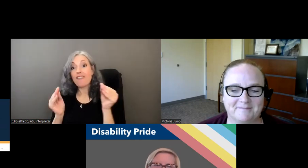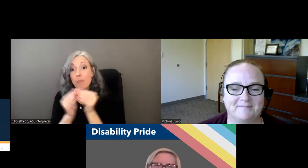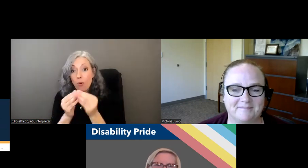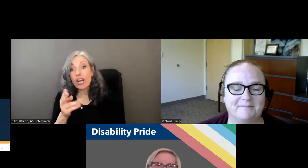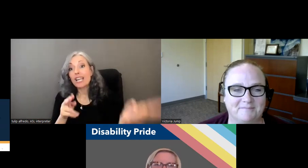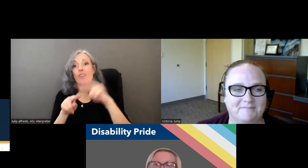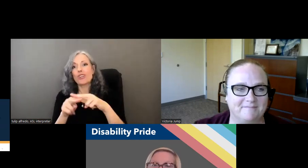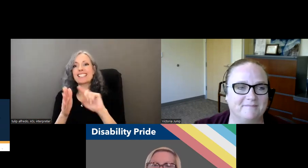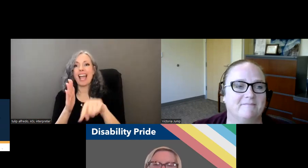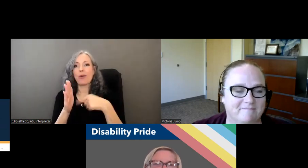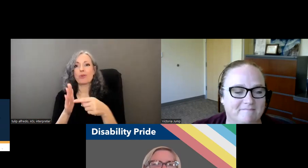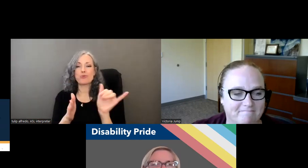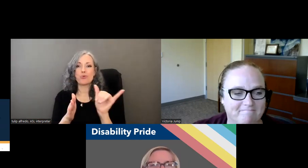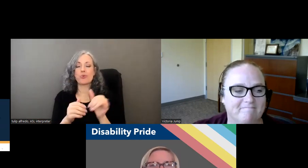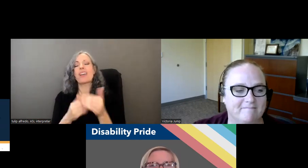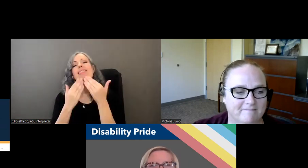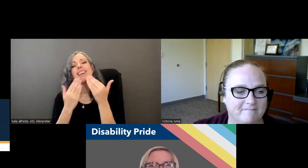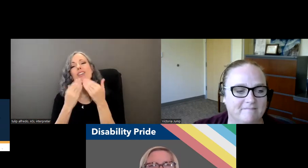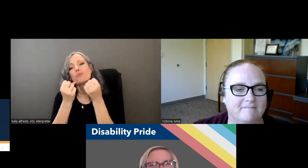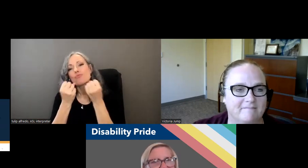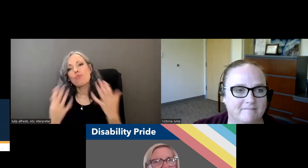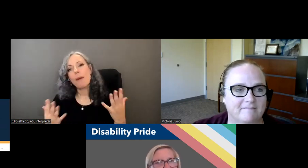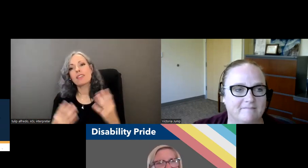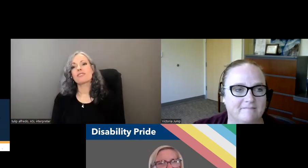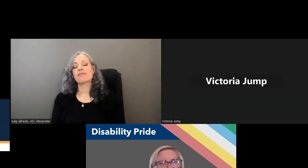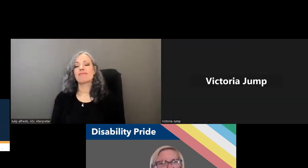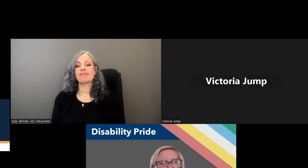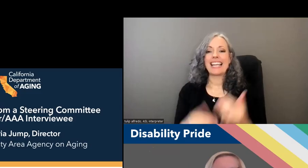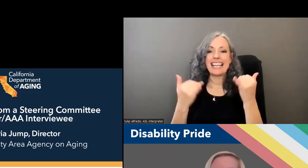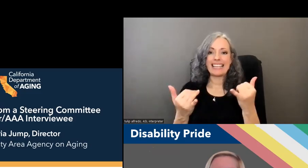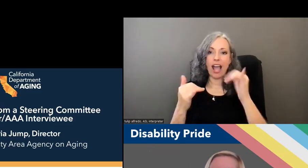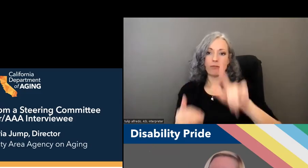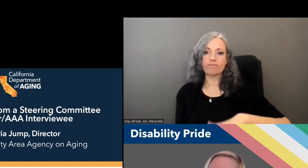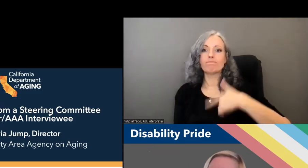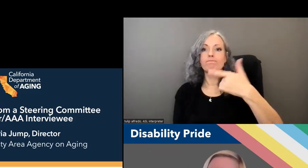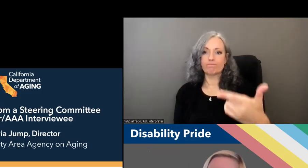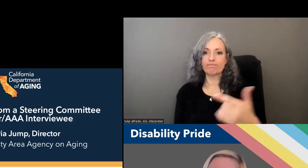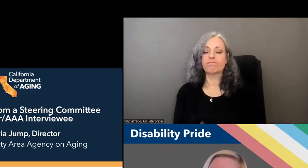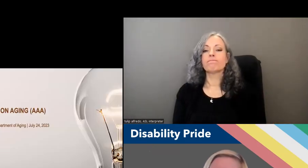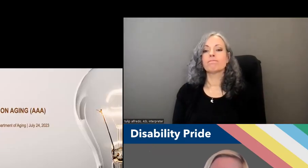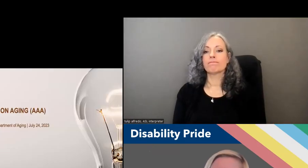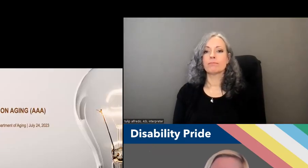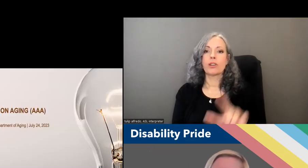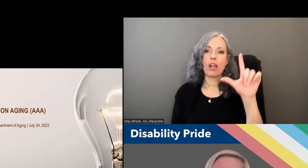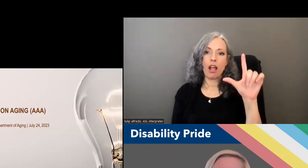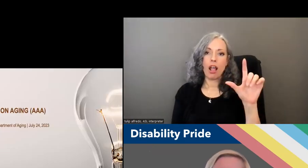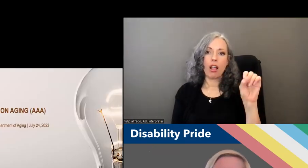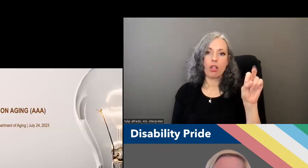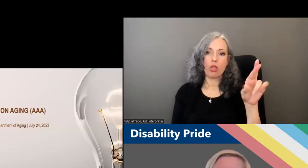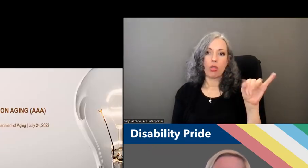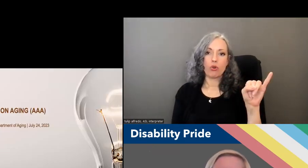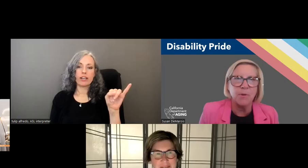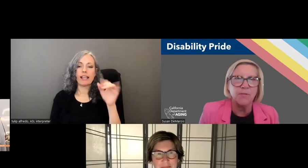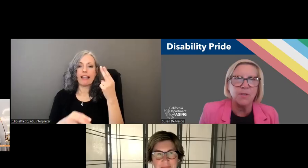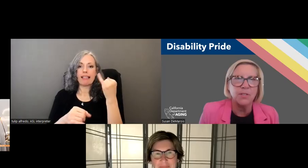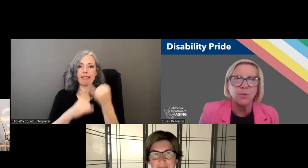initiative thank you very much and now i believe i'm turning it over to laurie peterson and the team